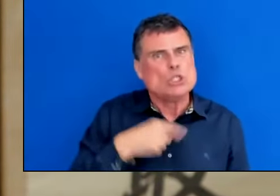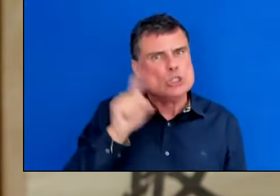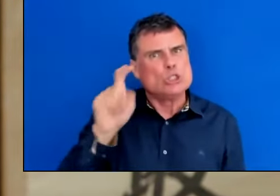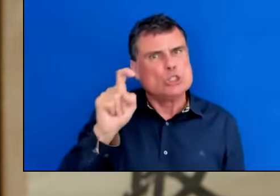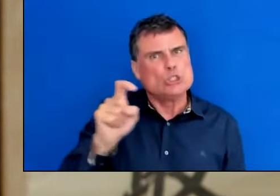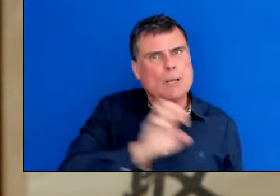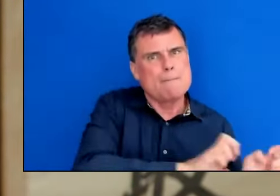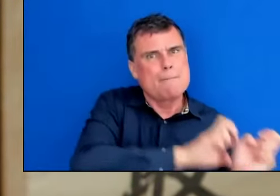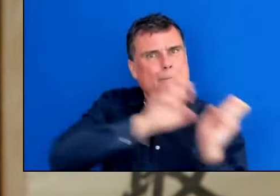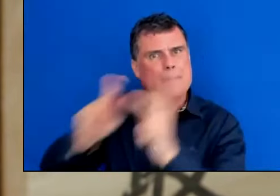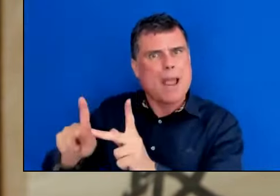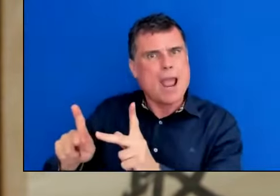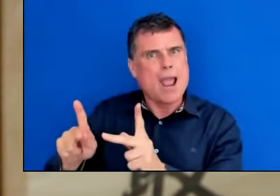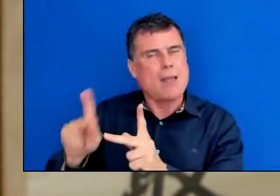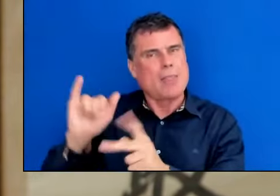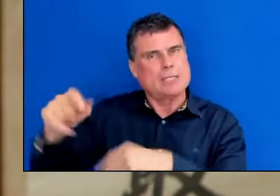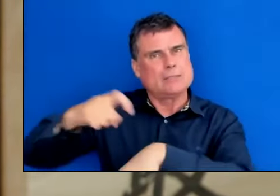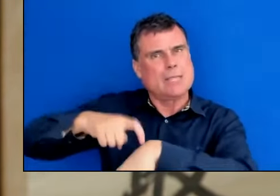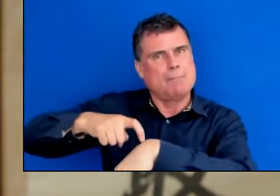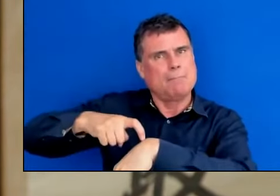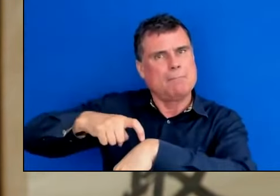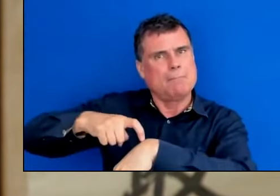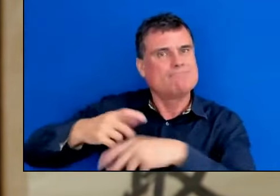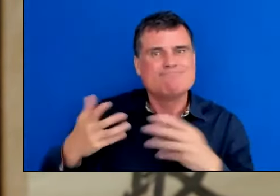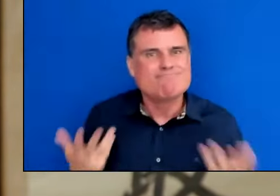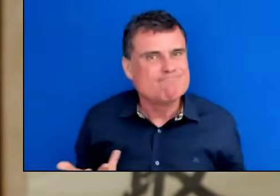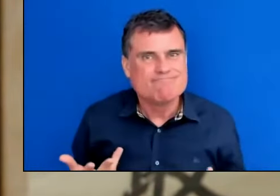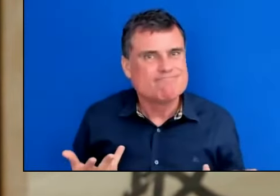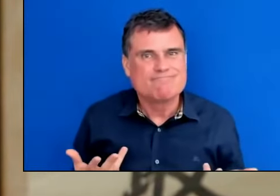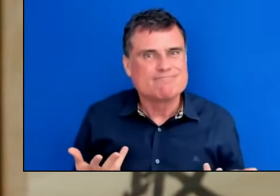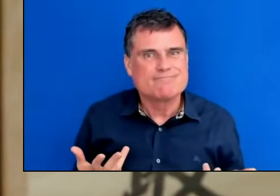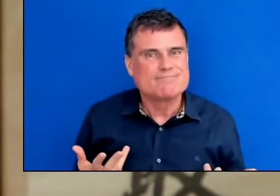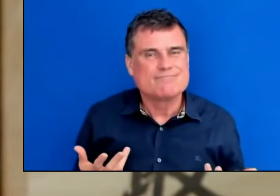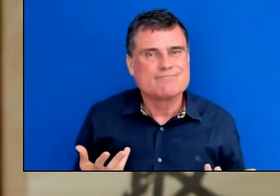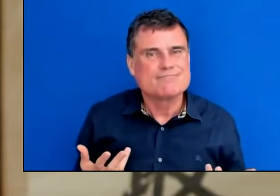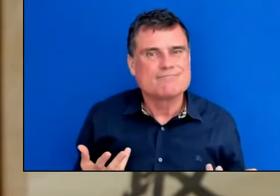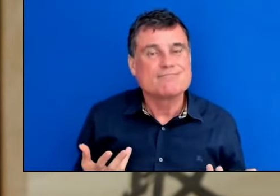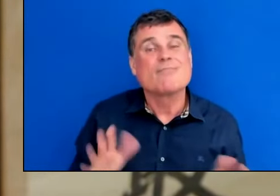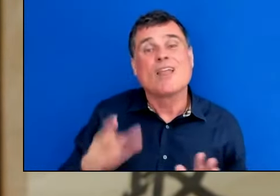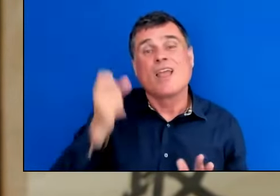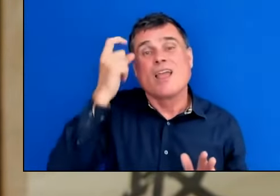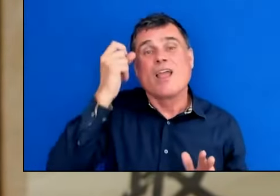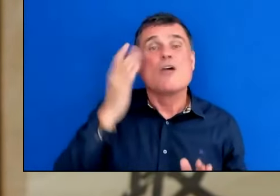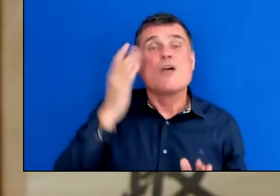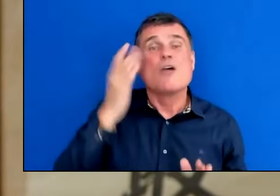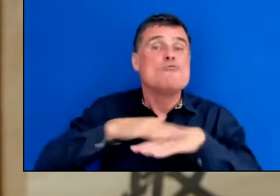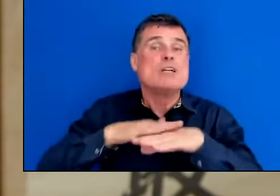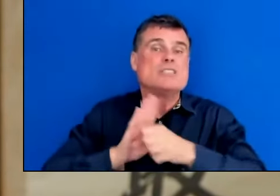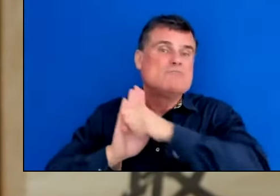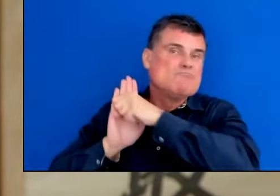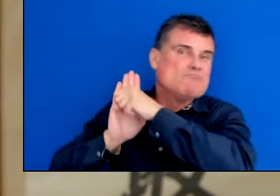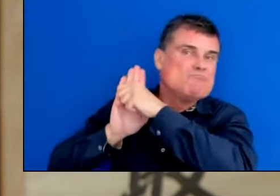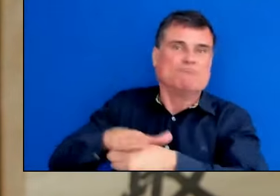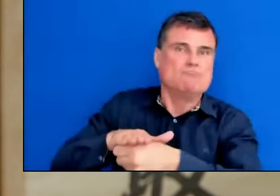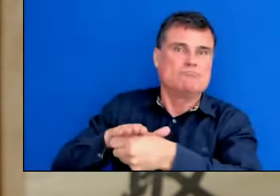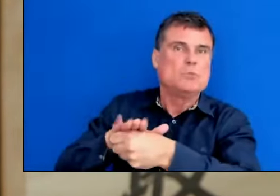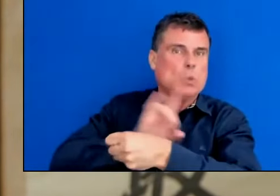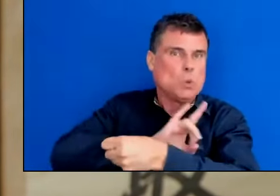been returned to the West Coast at that time, but racism prevented